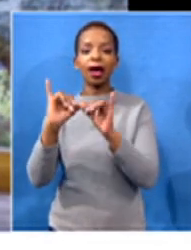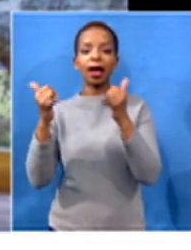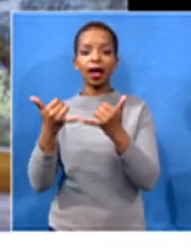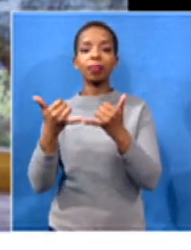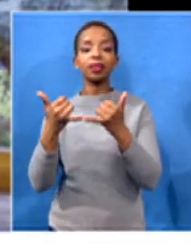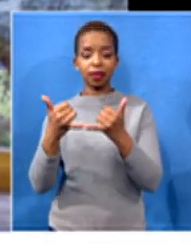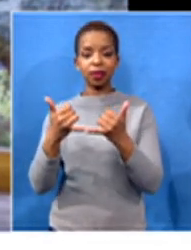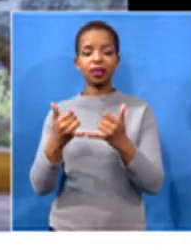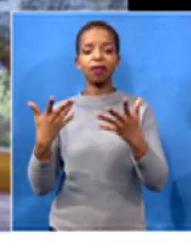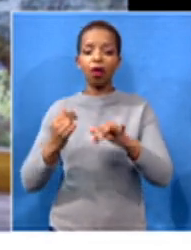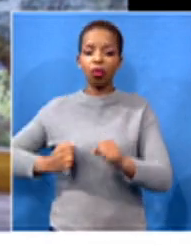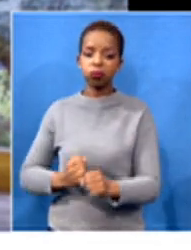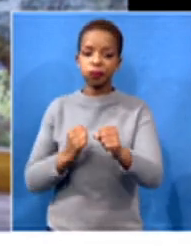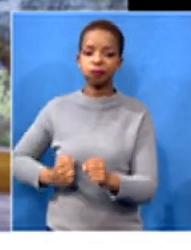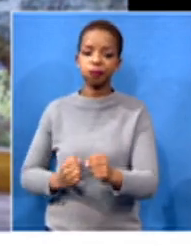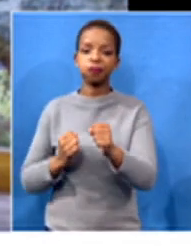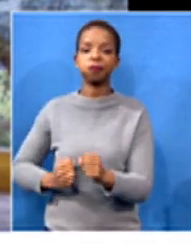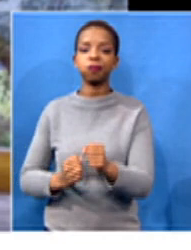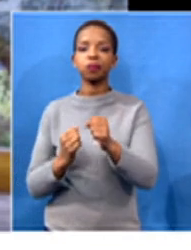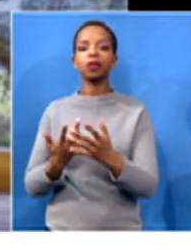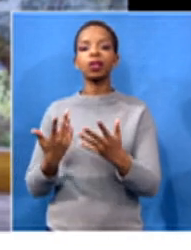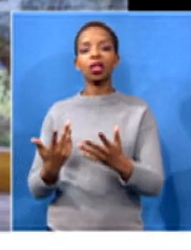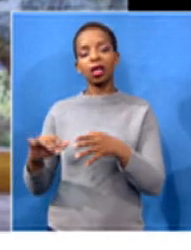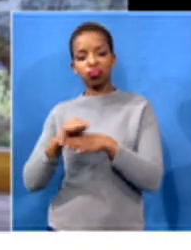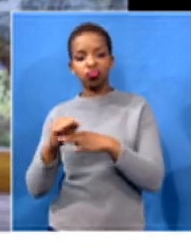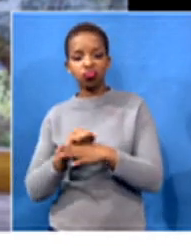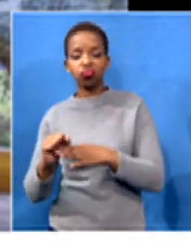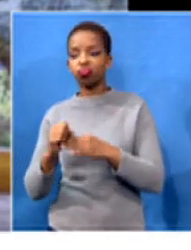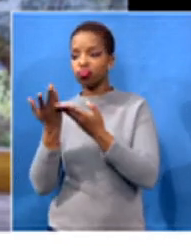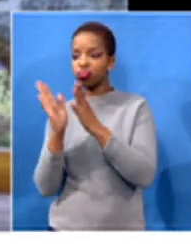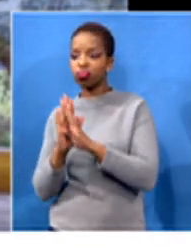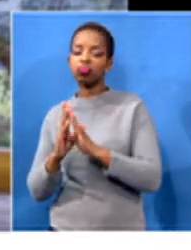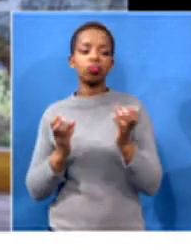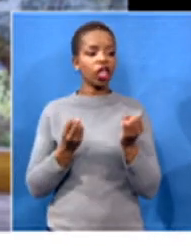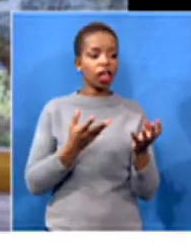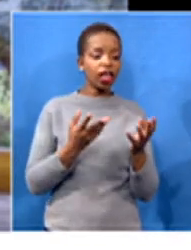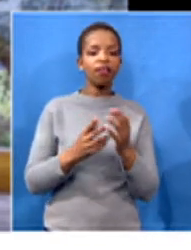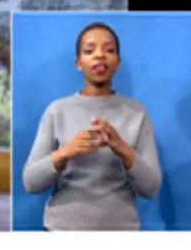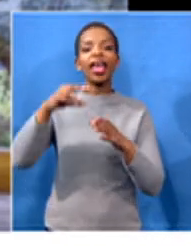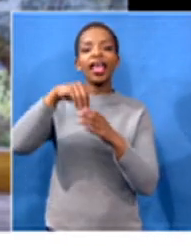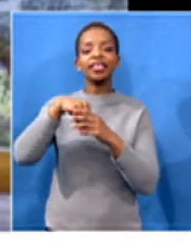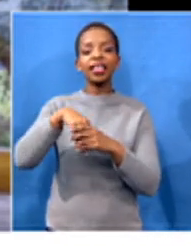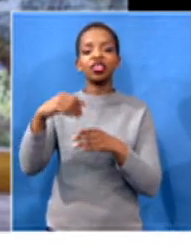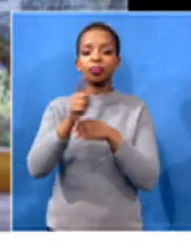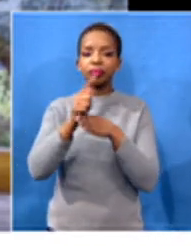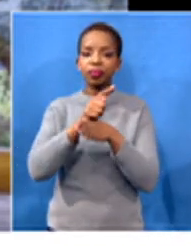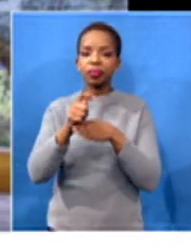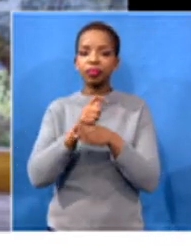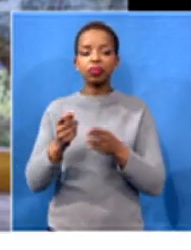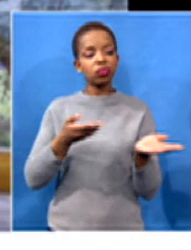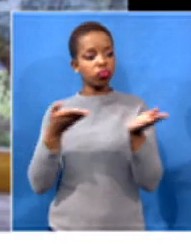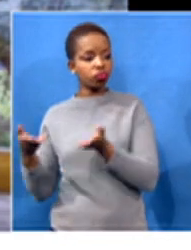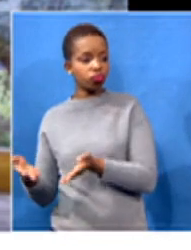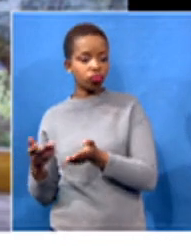have what they call co-op programs, where you place people for internships. There's all kinds of ways, but we've really got to up our game